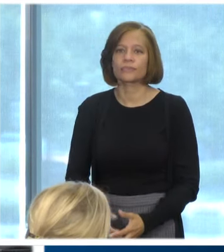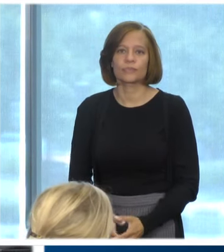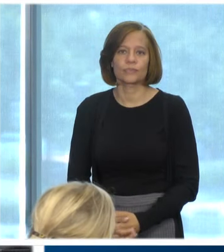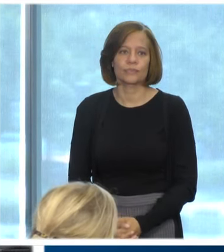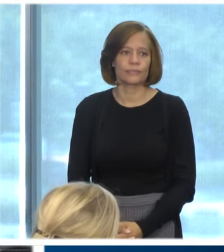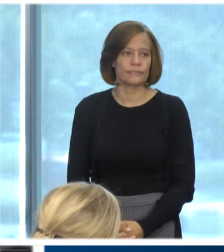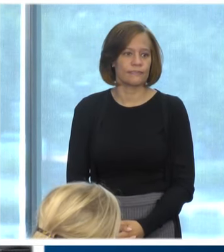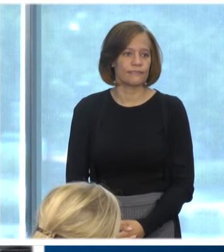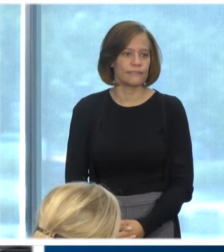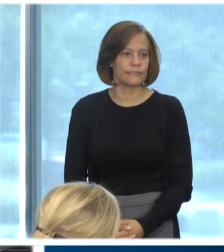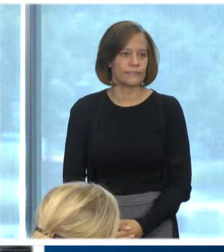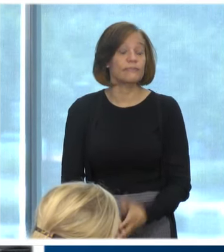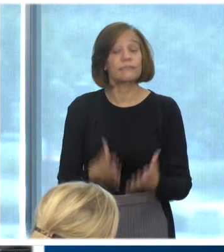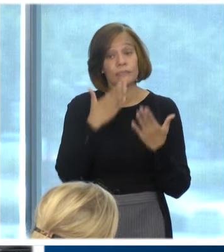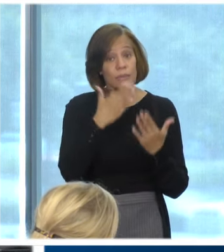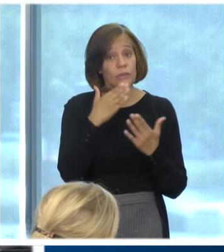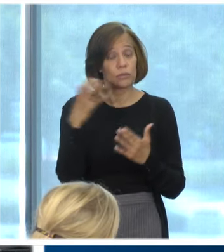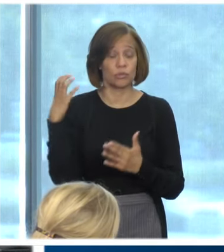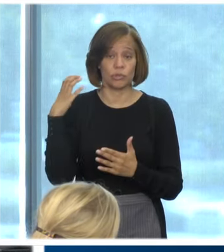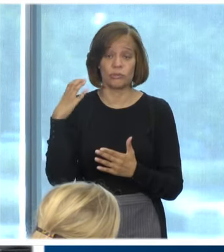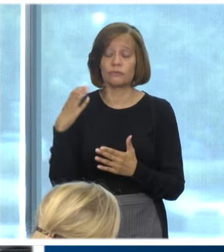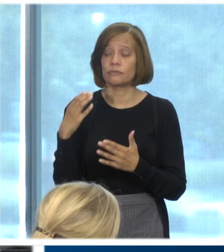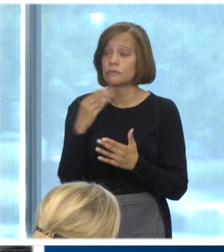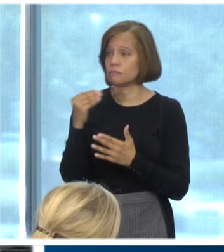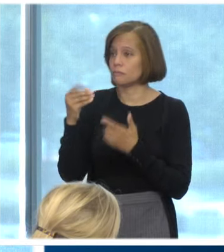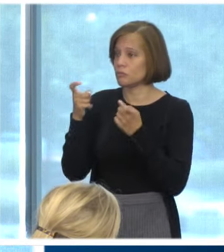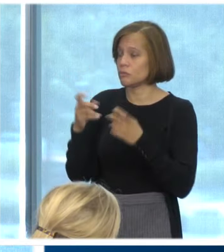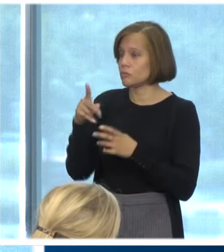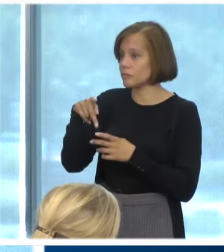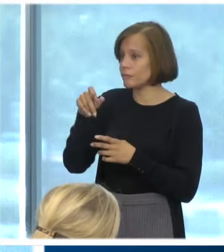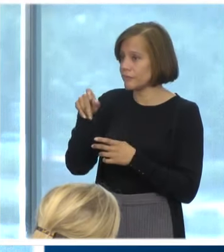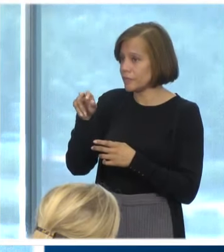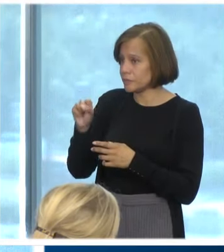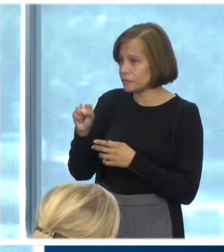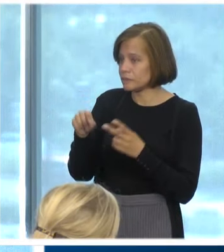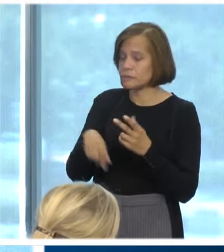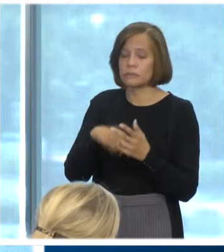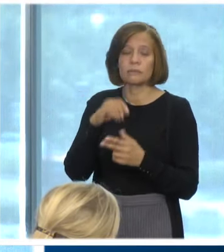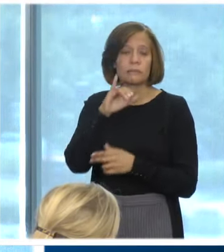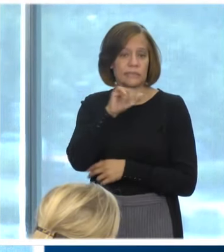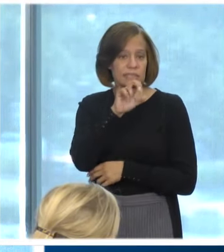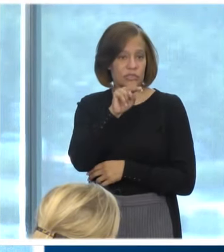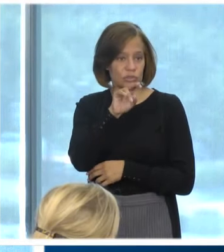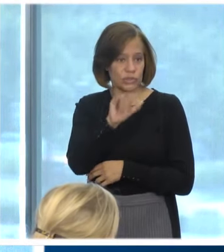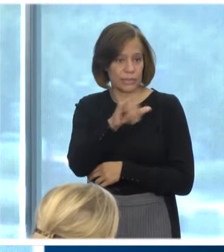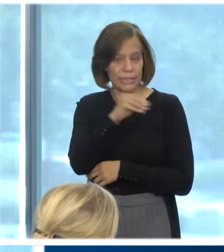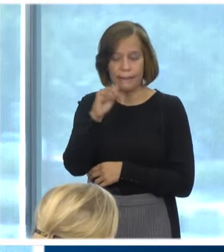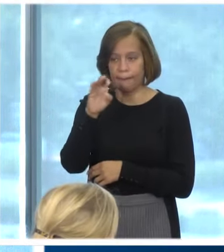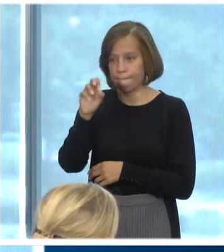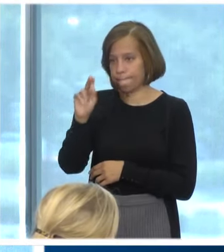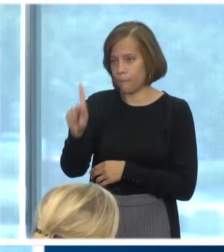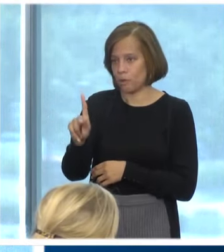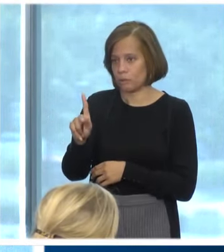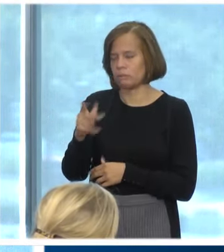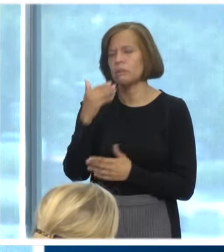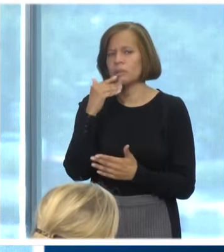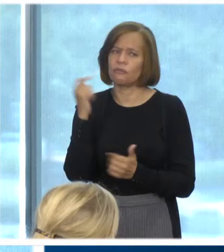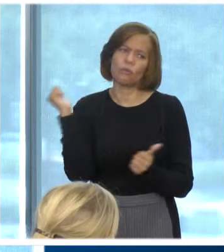Thank you, Chief, Director Pettis, Jenny, and Mark. Appreciate your comprehensive and diligent